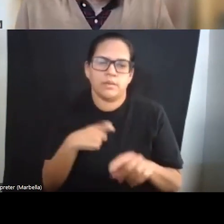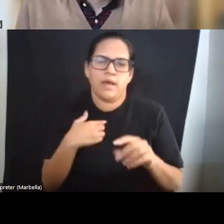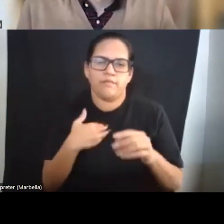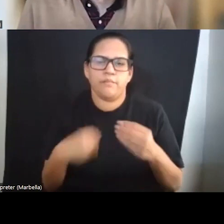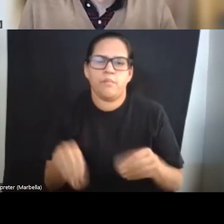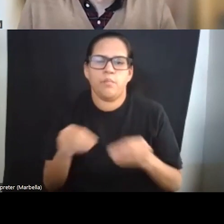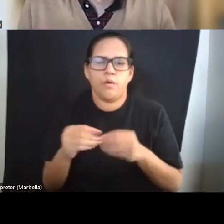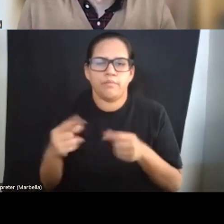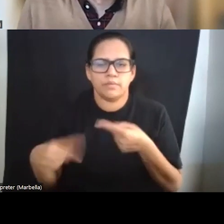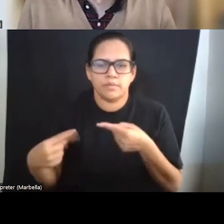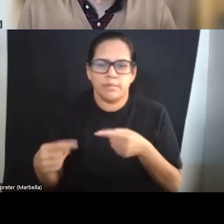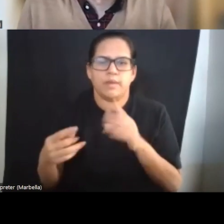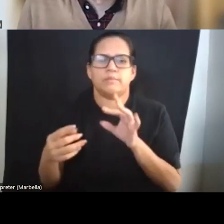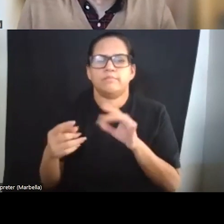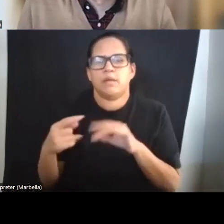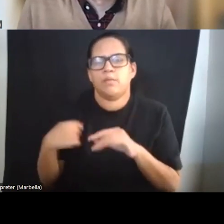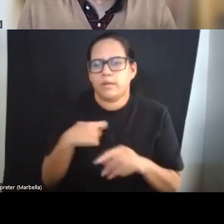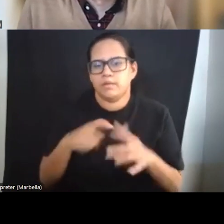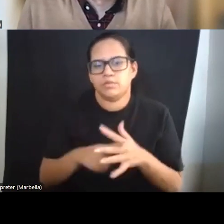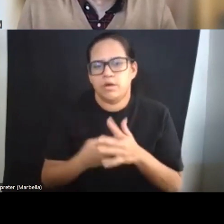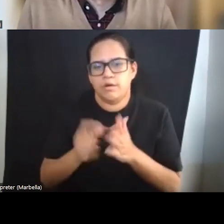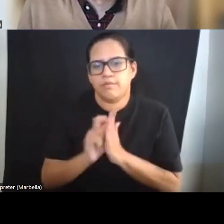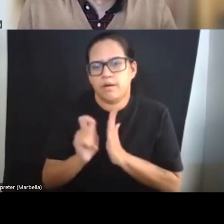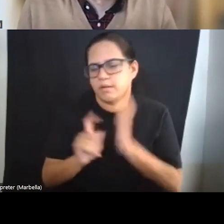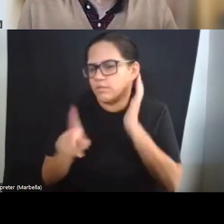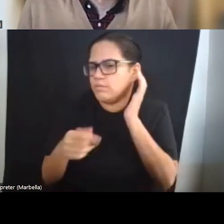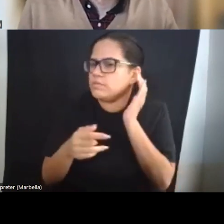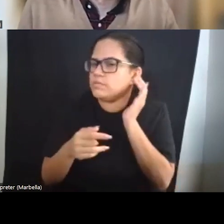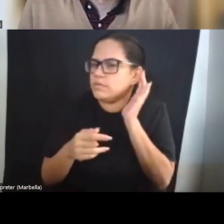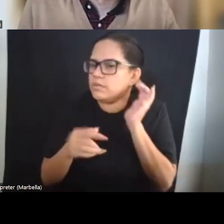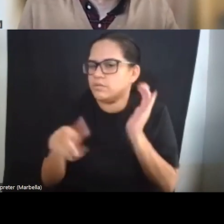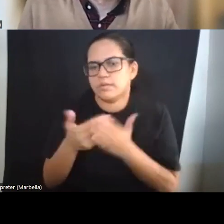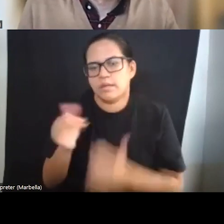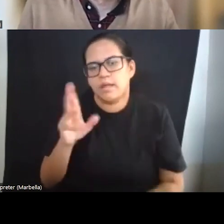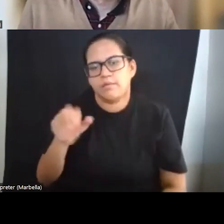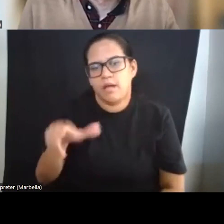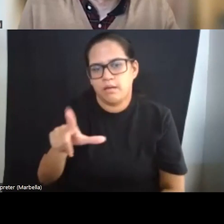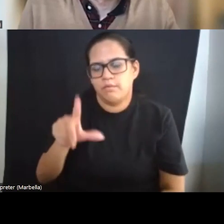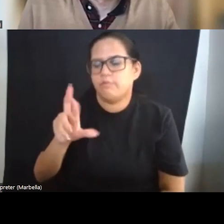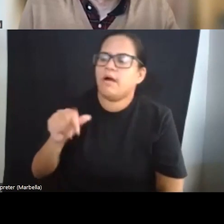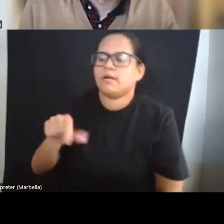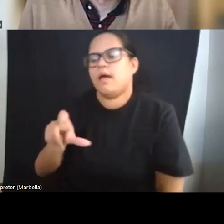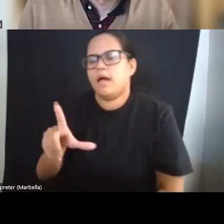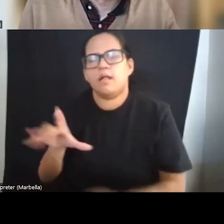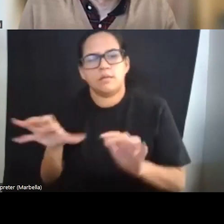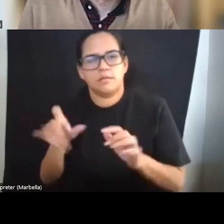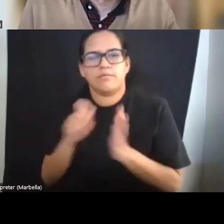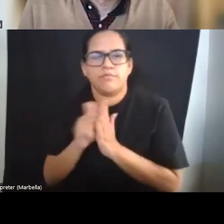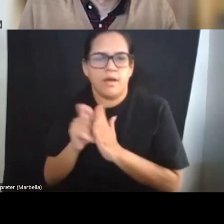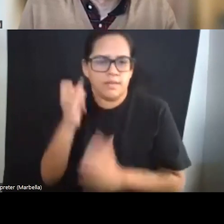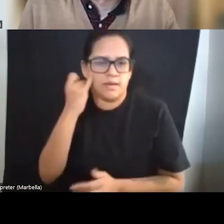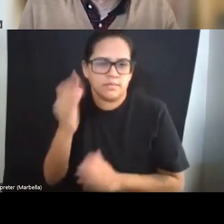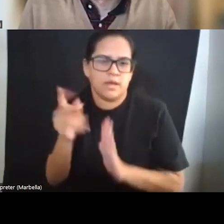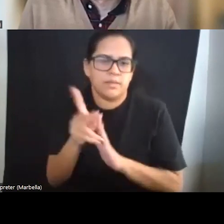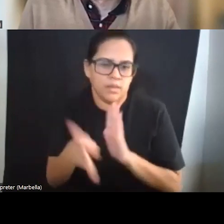this debate, because we can start writing those things like Raquel does. Like, we need to start writing these ideas and these